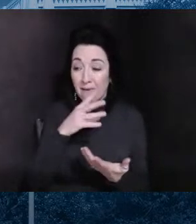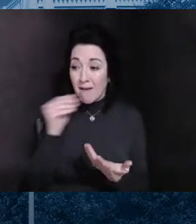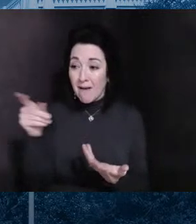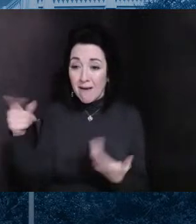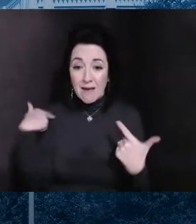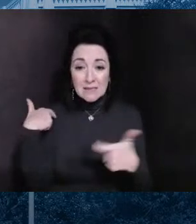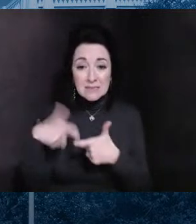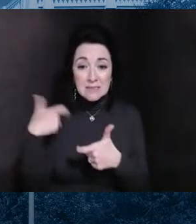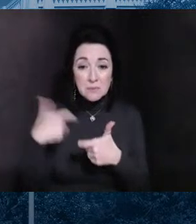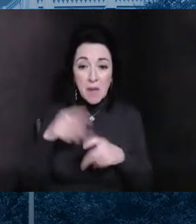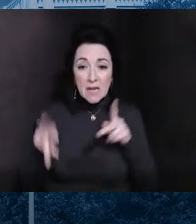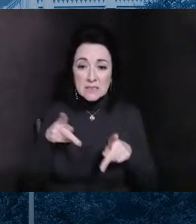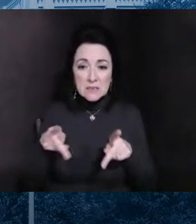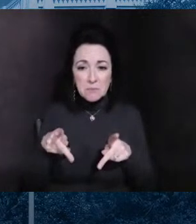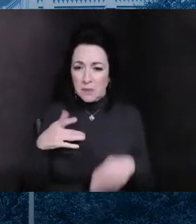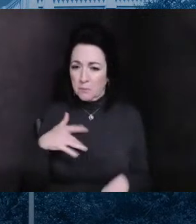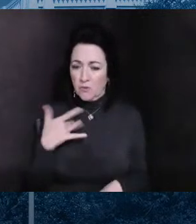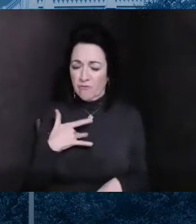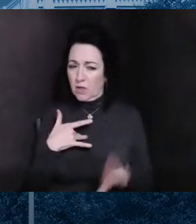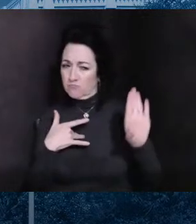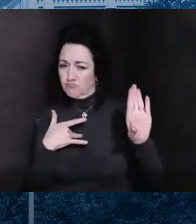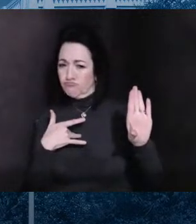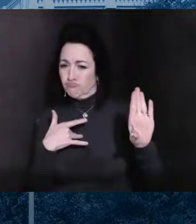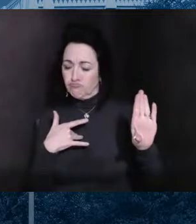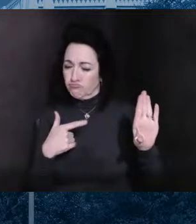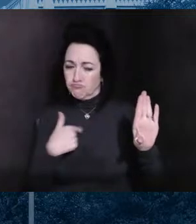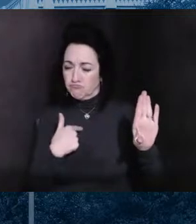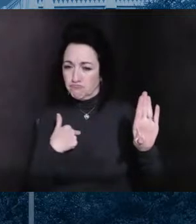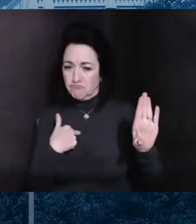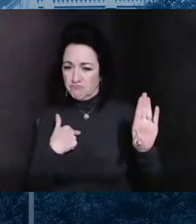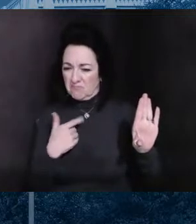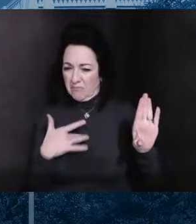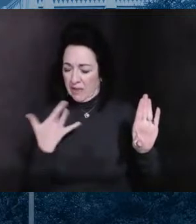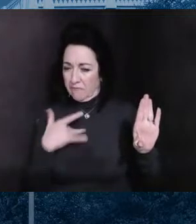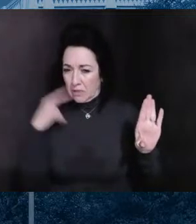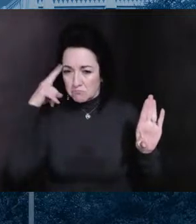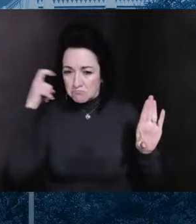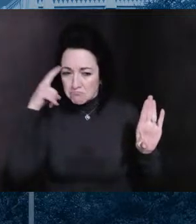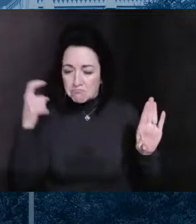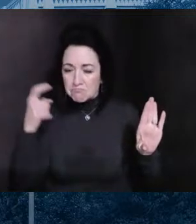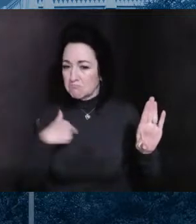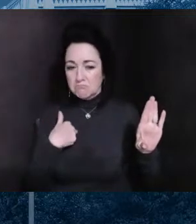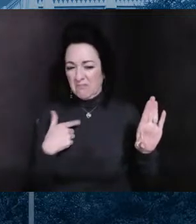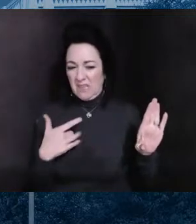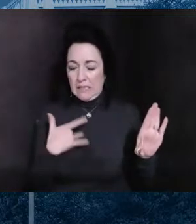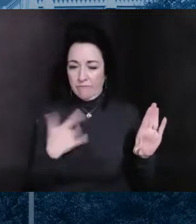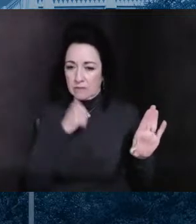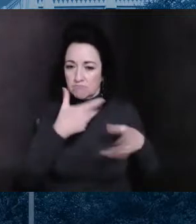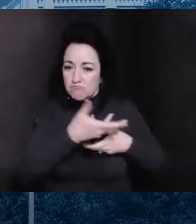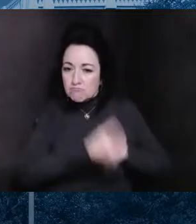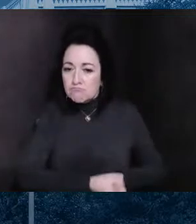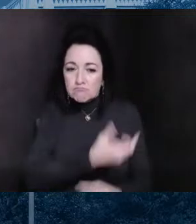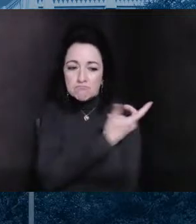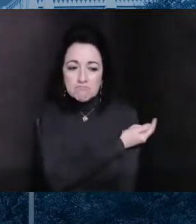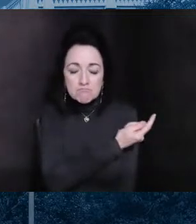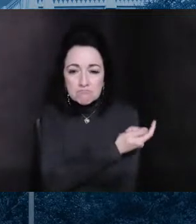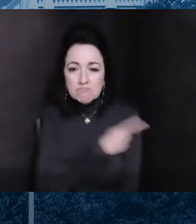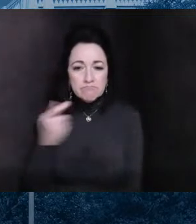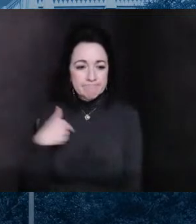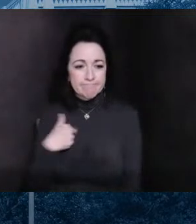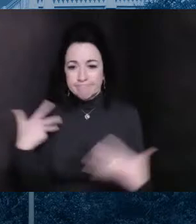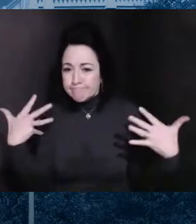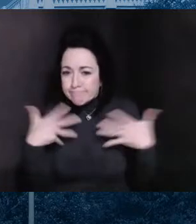to get over that. One of the main ways that we make appointments for our large